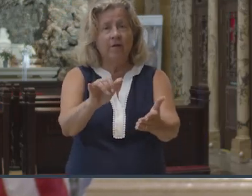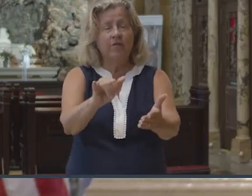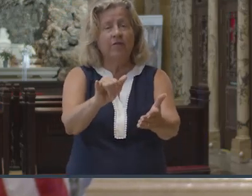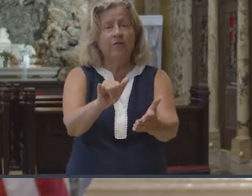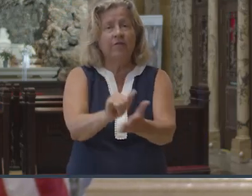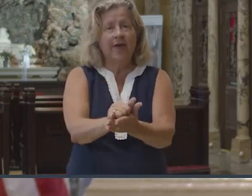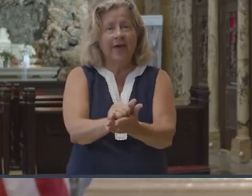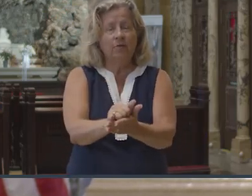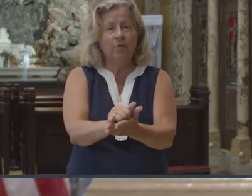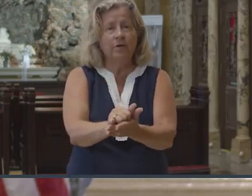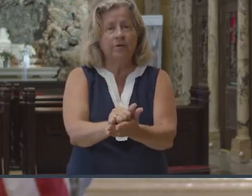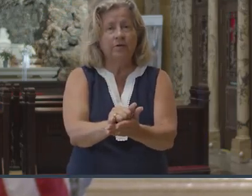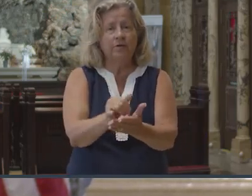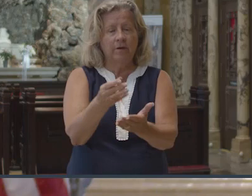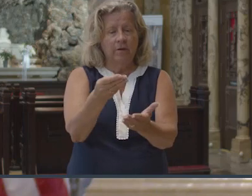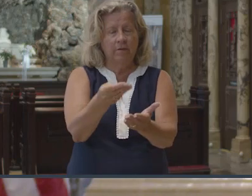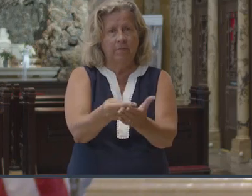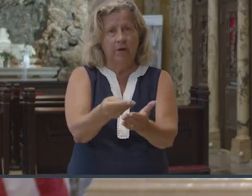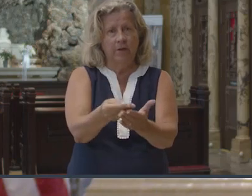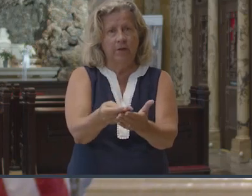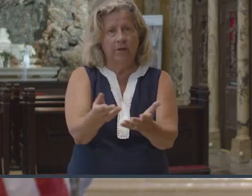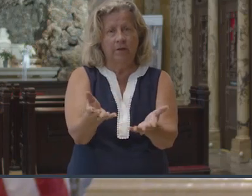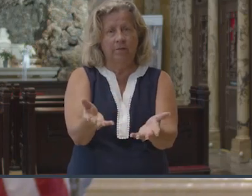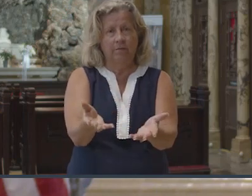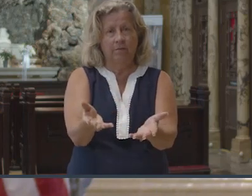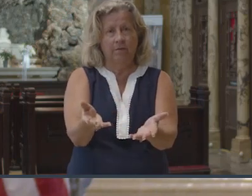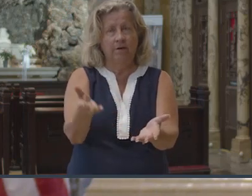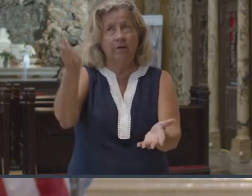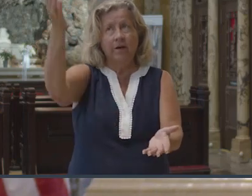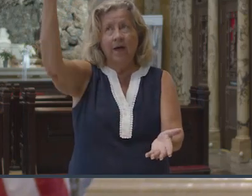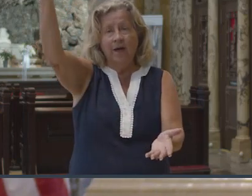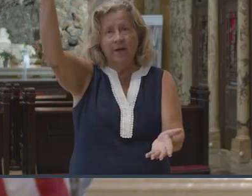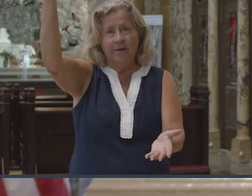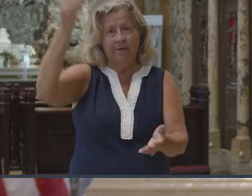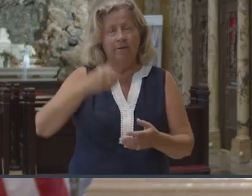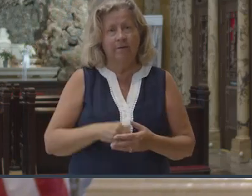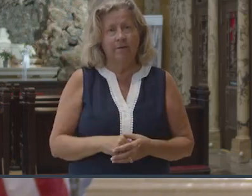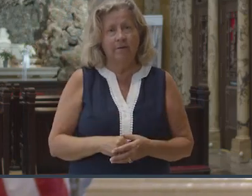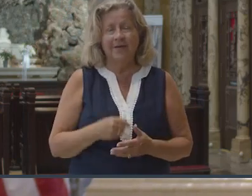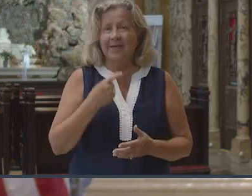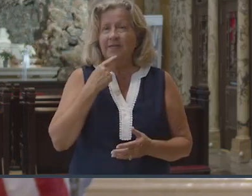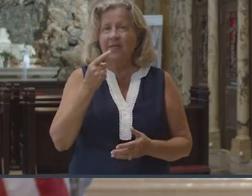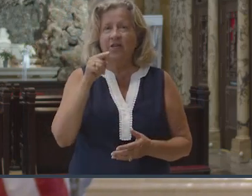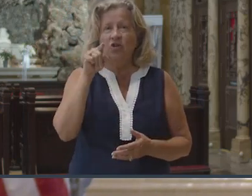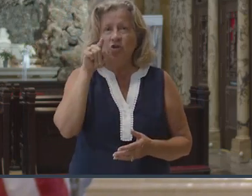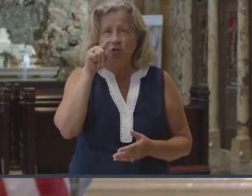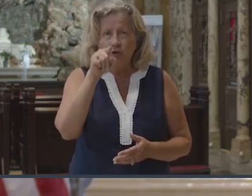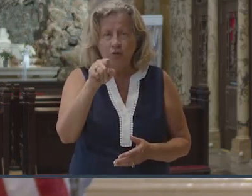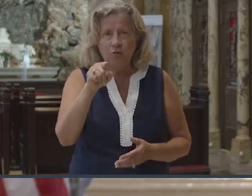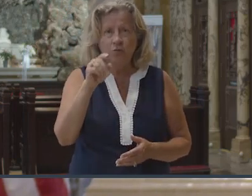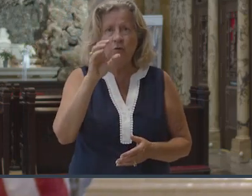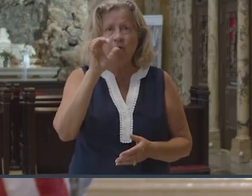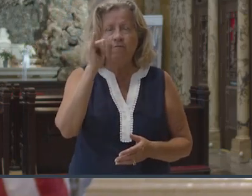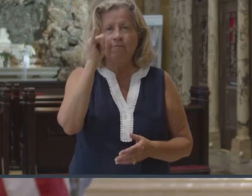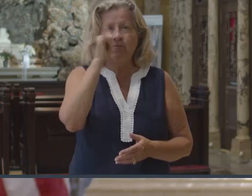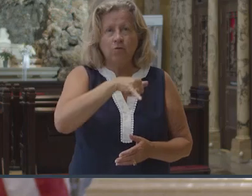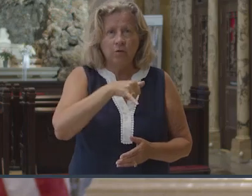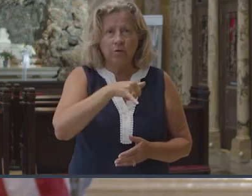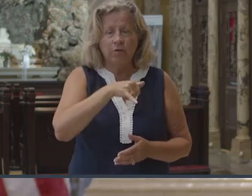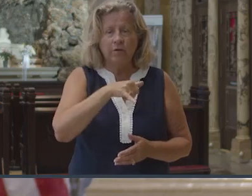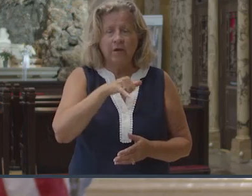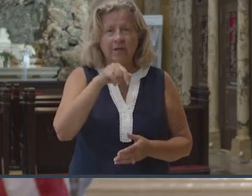reckoning before God. God said to him, "You fool, this very